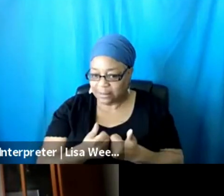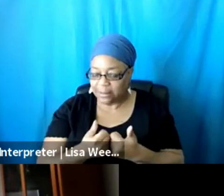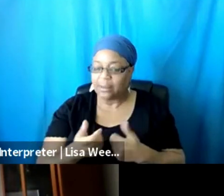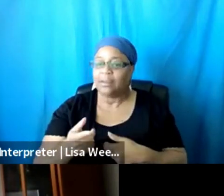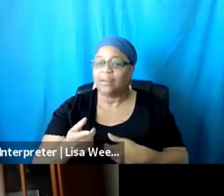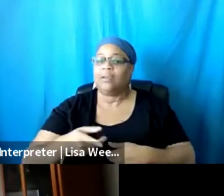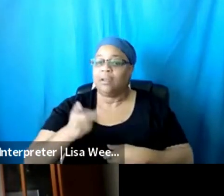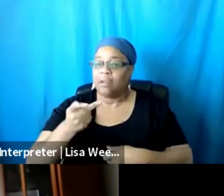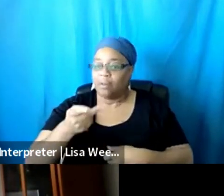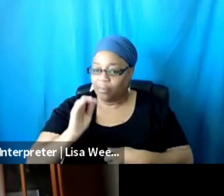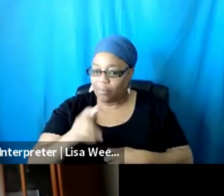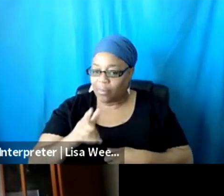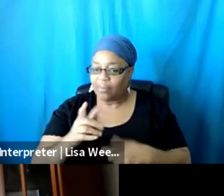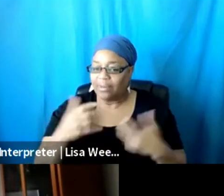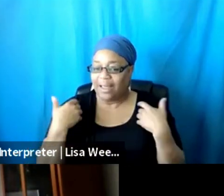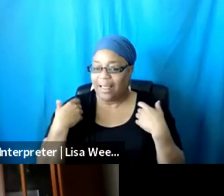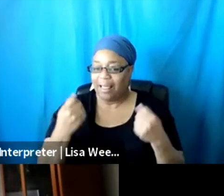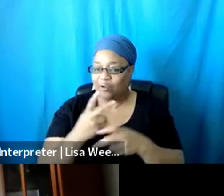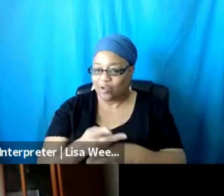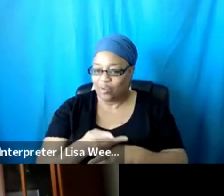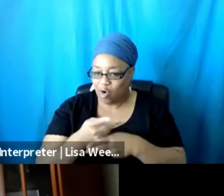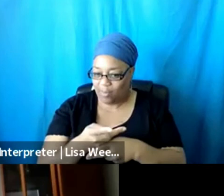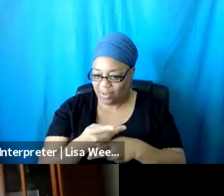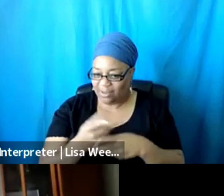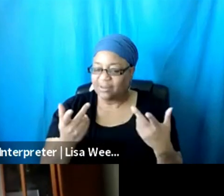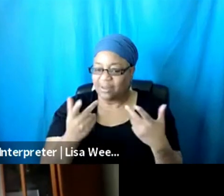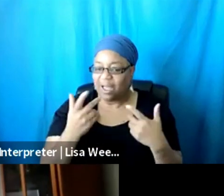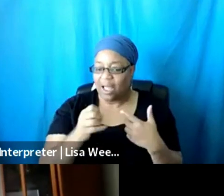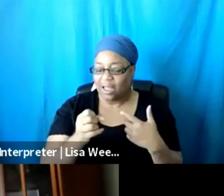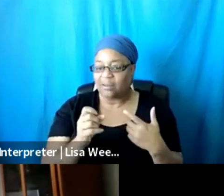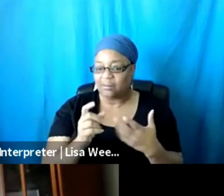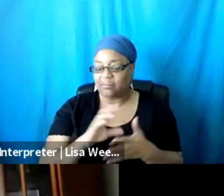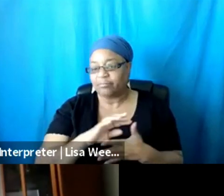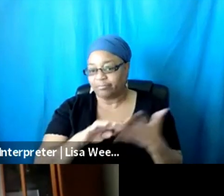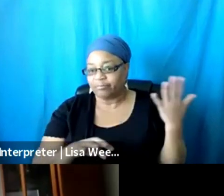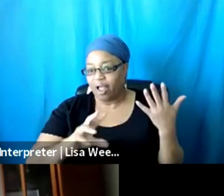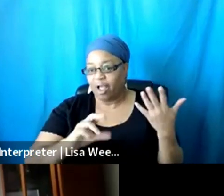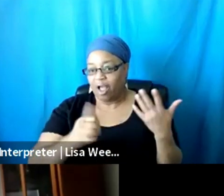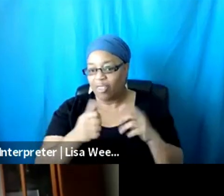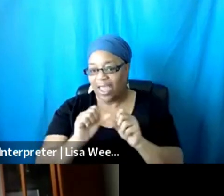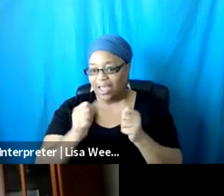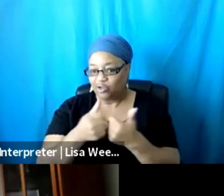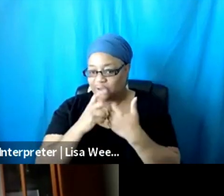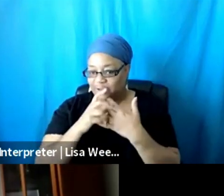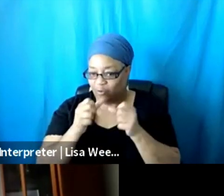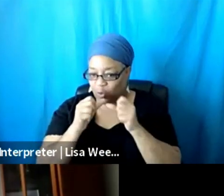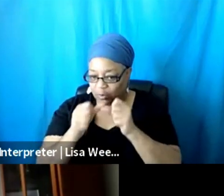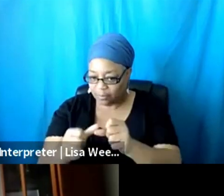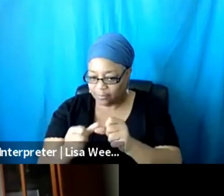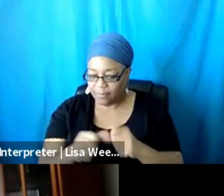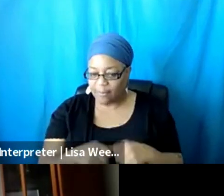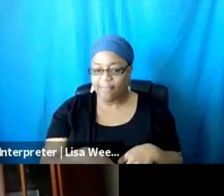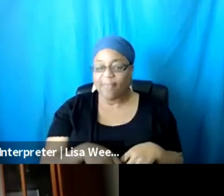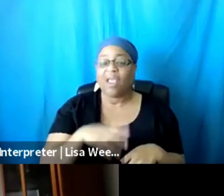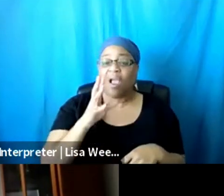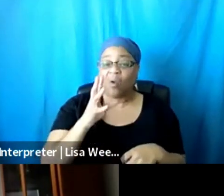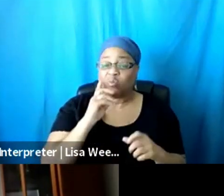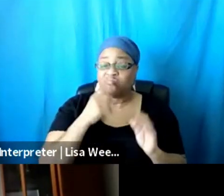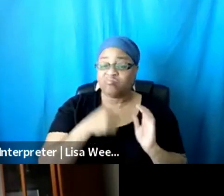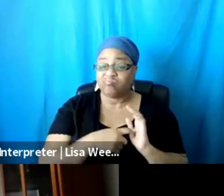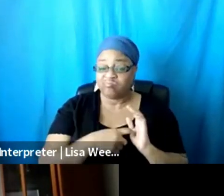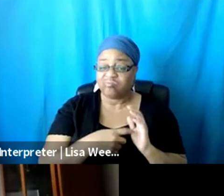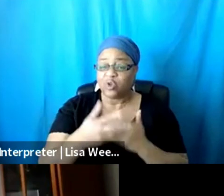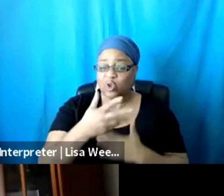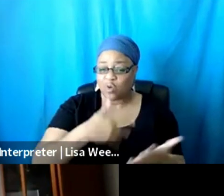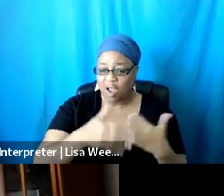where it exists, their departments of sustainability. Also want to think through some of the dynamics that exist there. It requires funding,